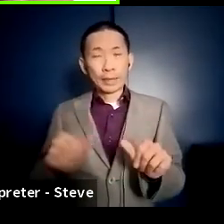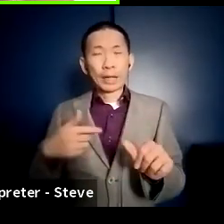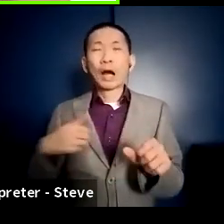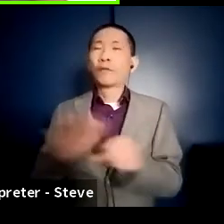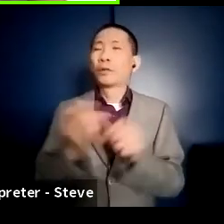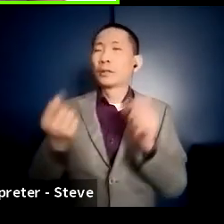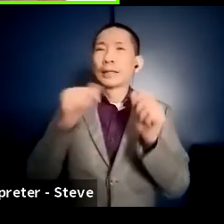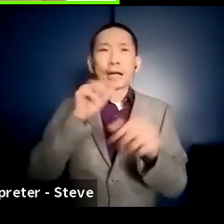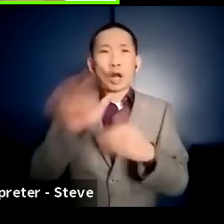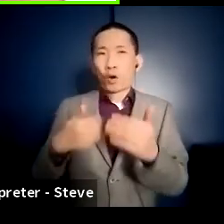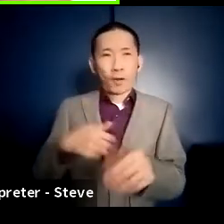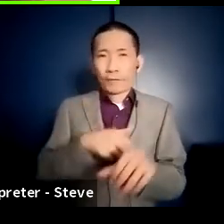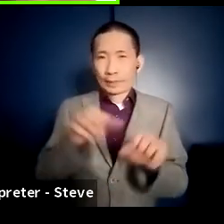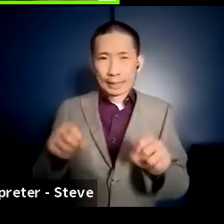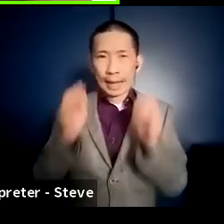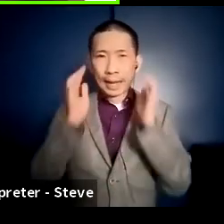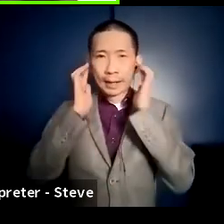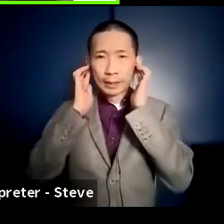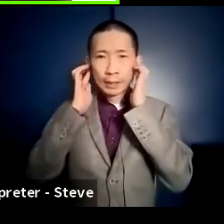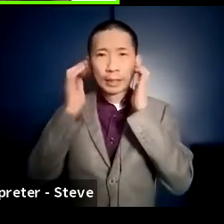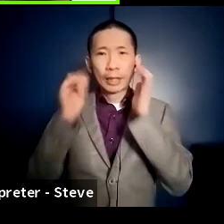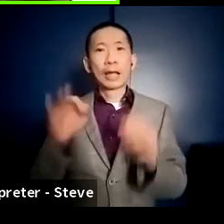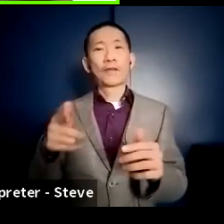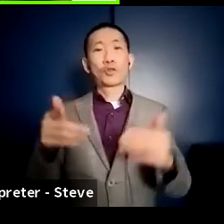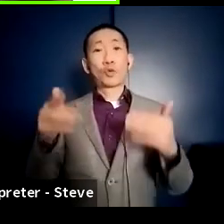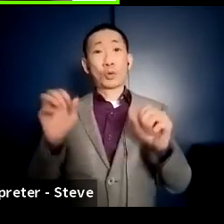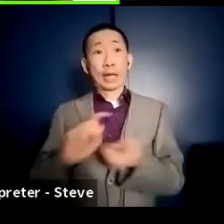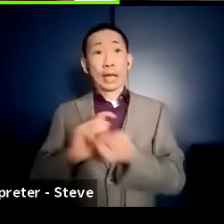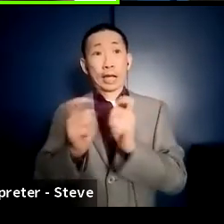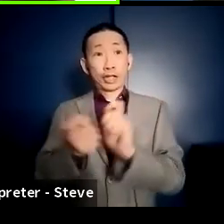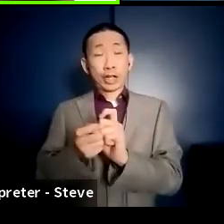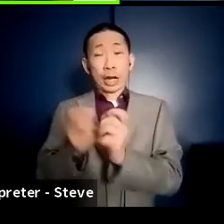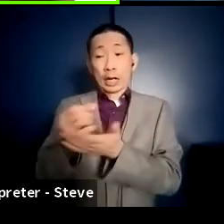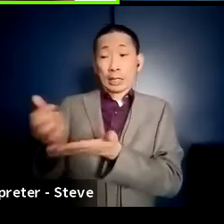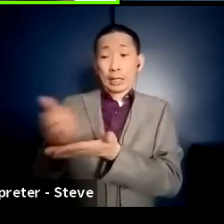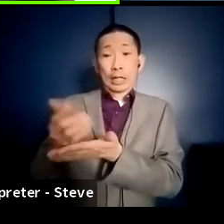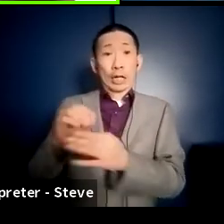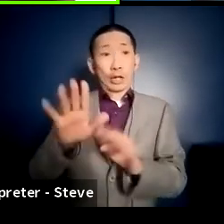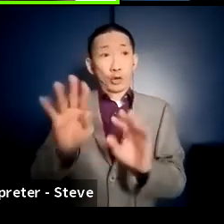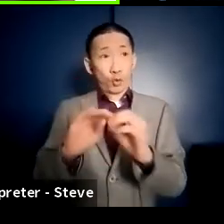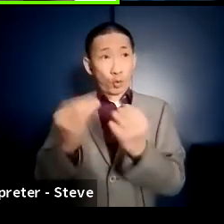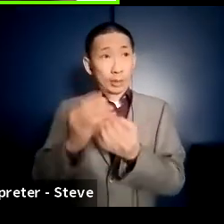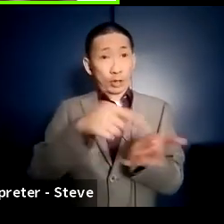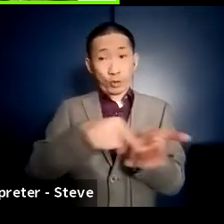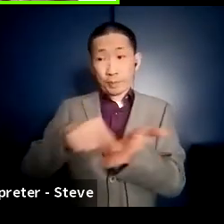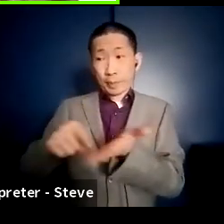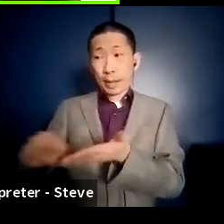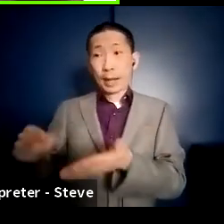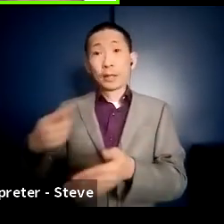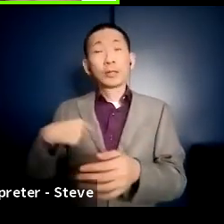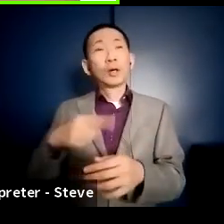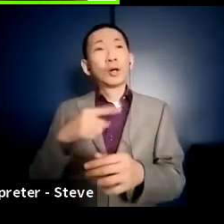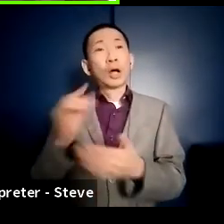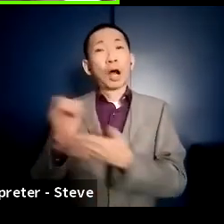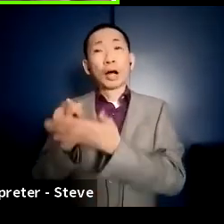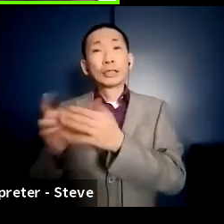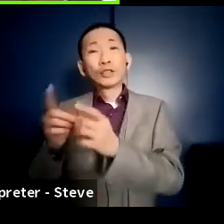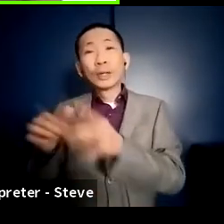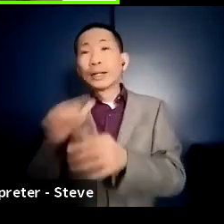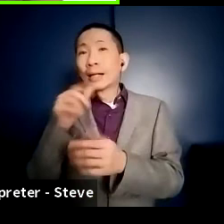not all of us do, but if you have the ability to change the salaries within your organization so that we artistic directors aren't